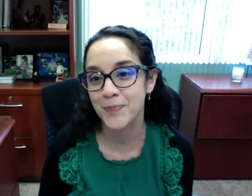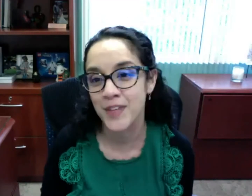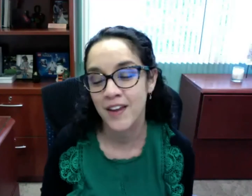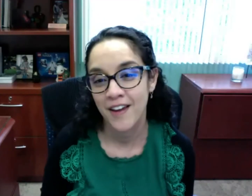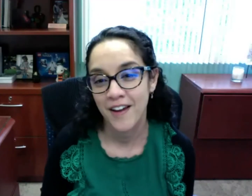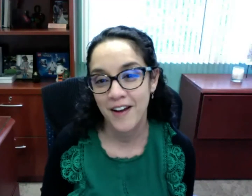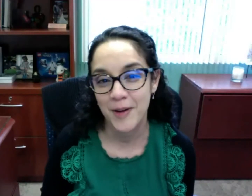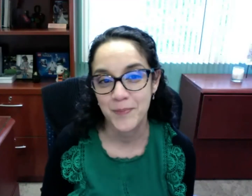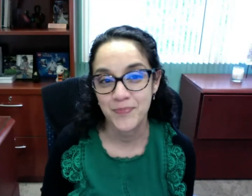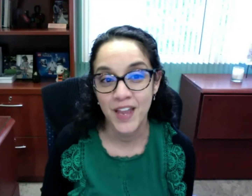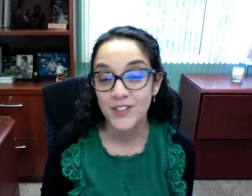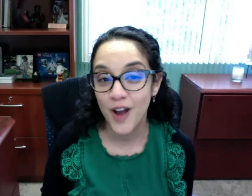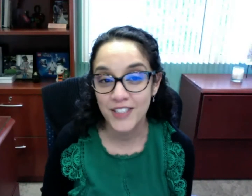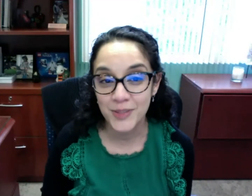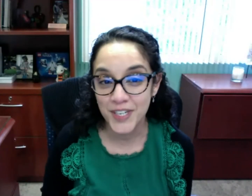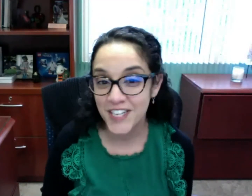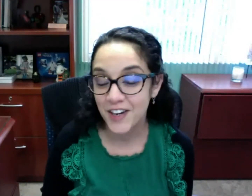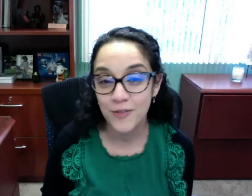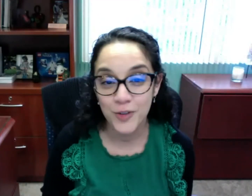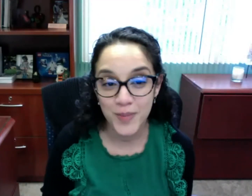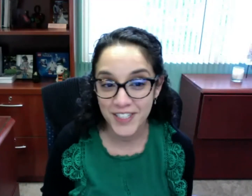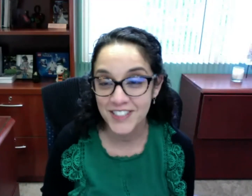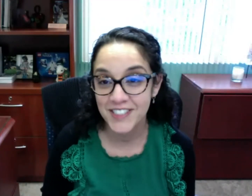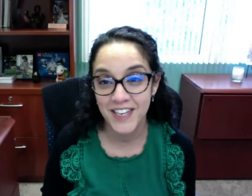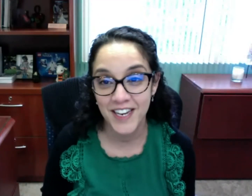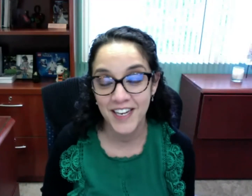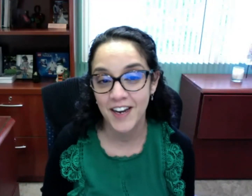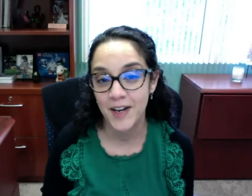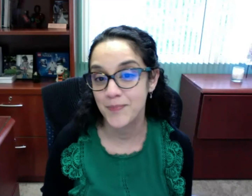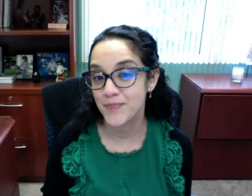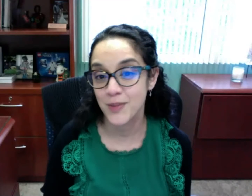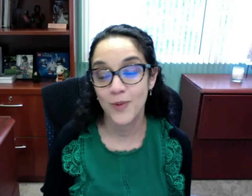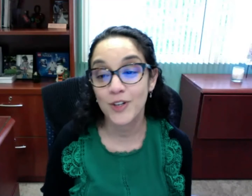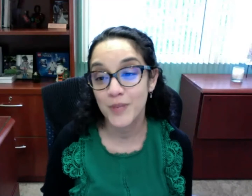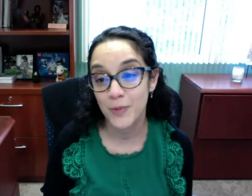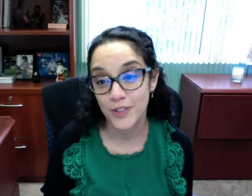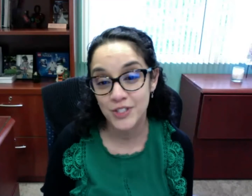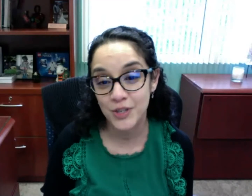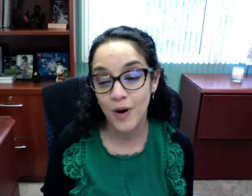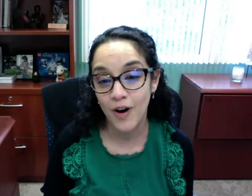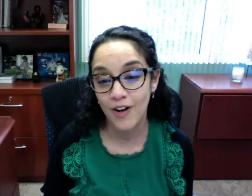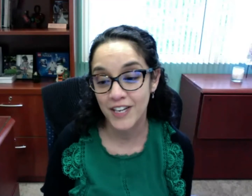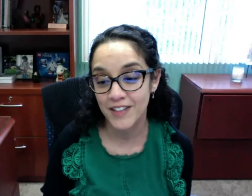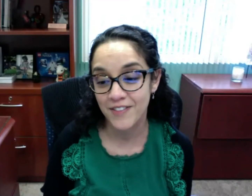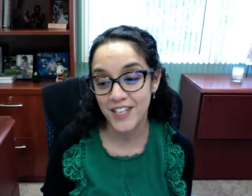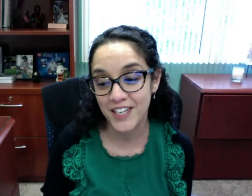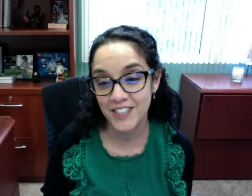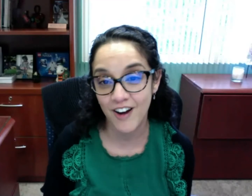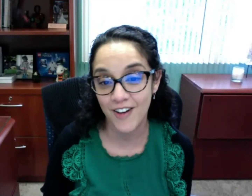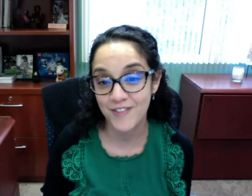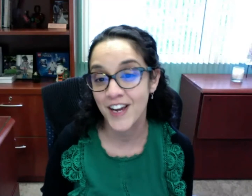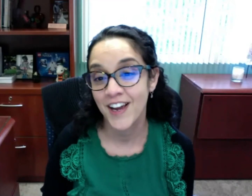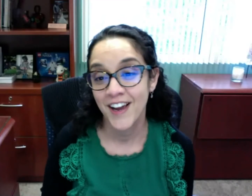you. So I just want to take a few minutes to say some welcoming words to you all and get the event